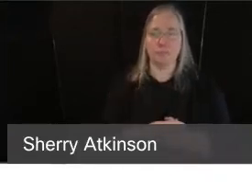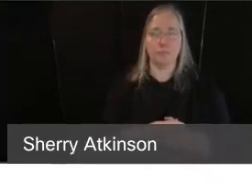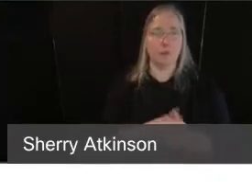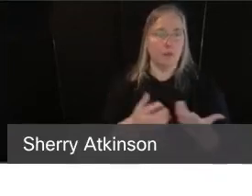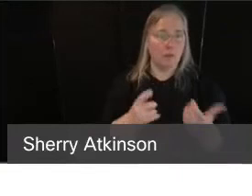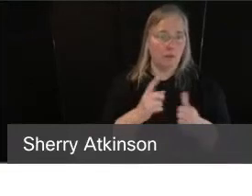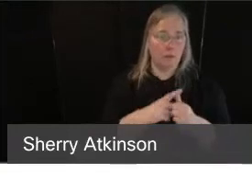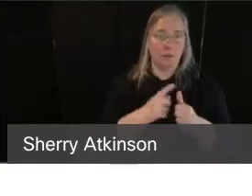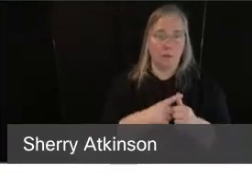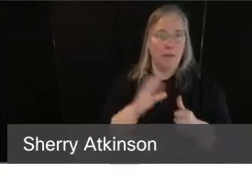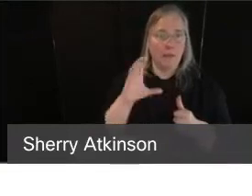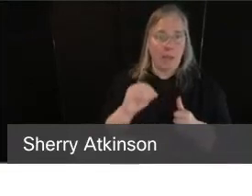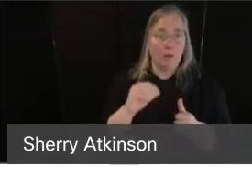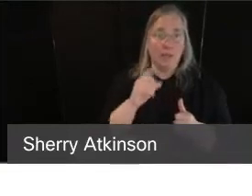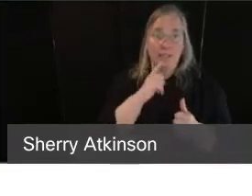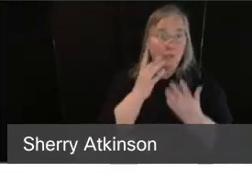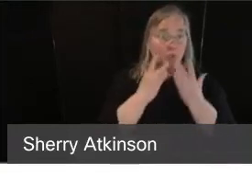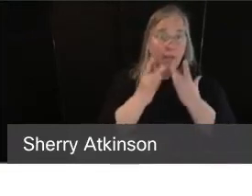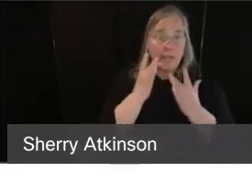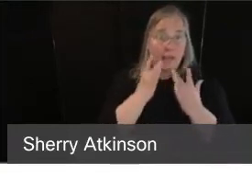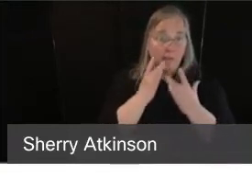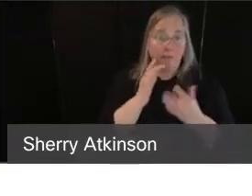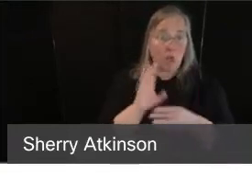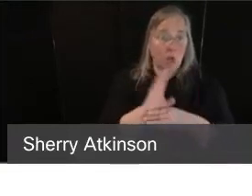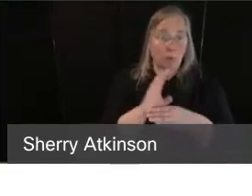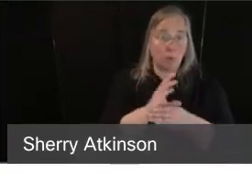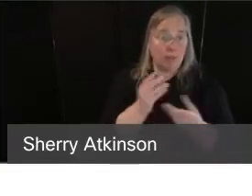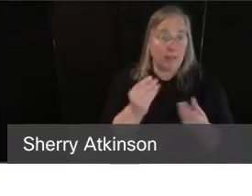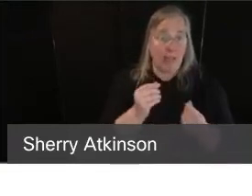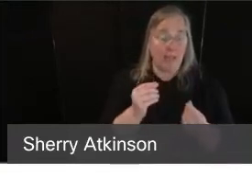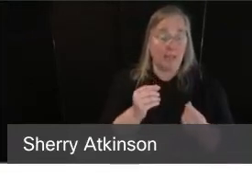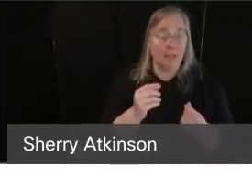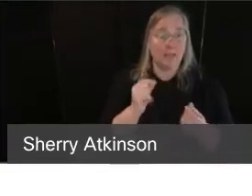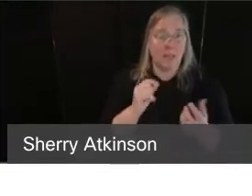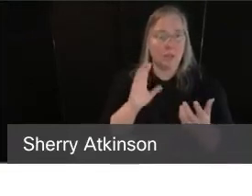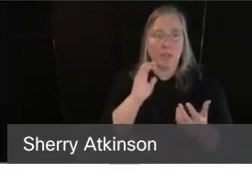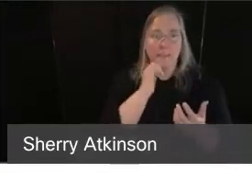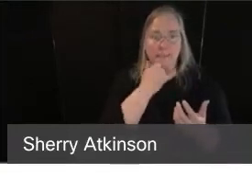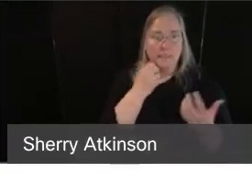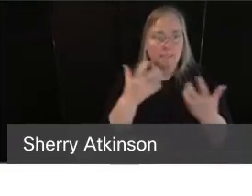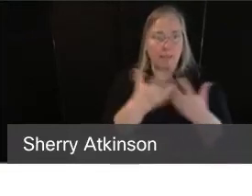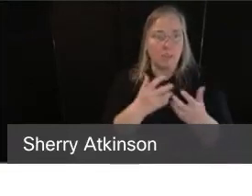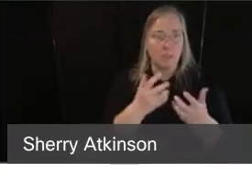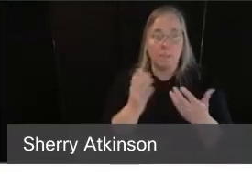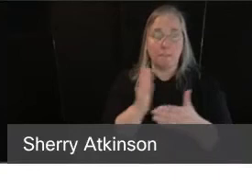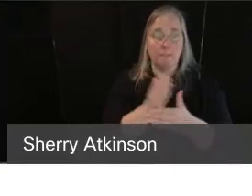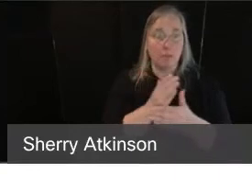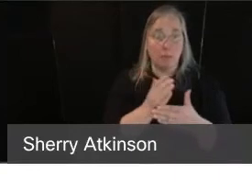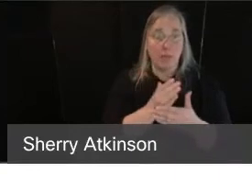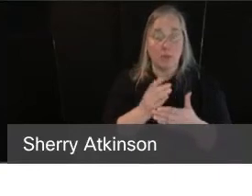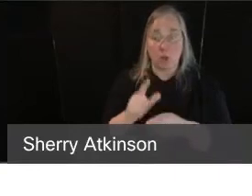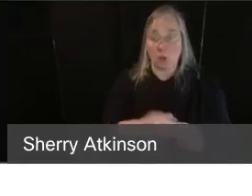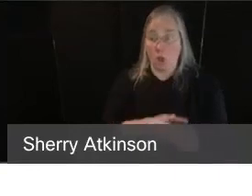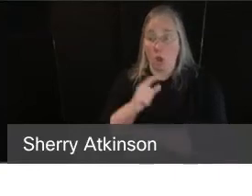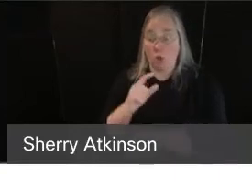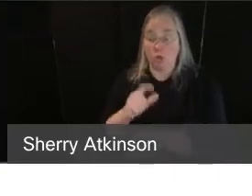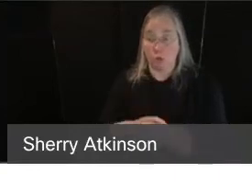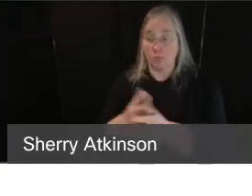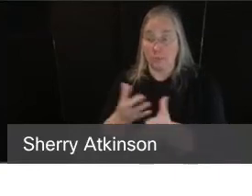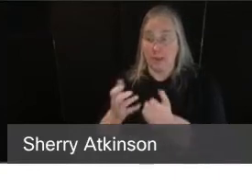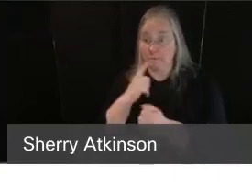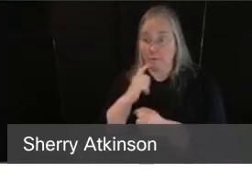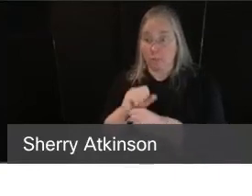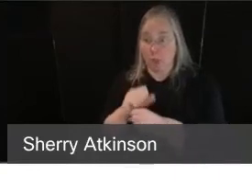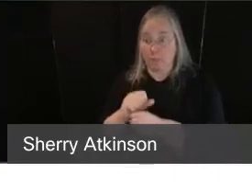running out of commercial land. As we talked about last time, there's a mismatch between the long-term demand for employment space in the county and